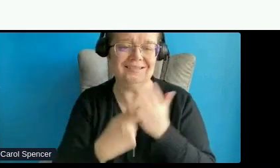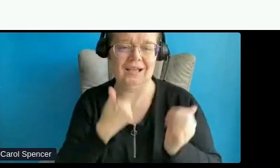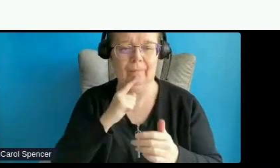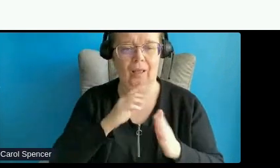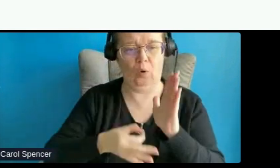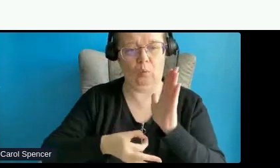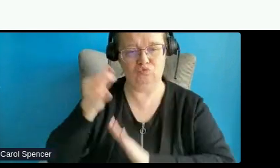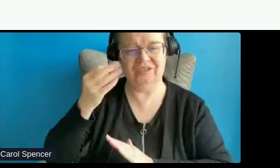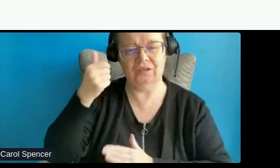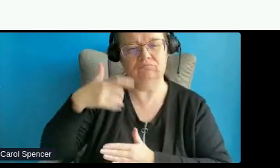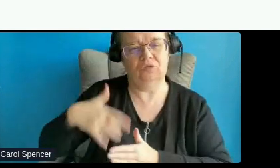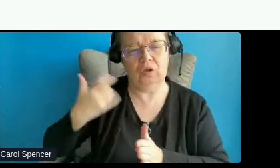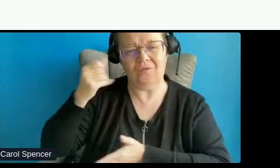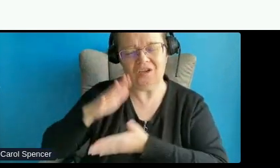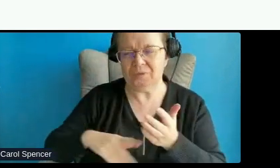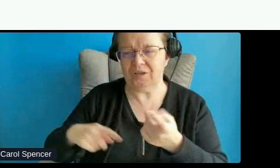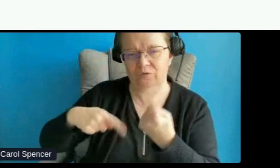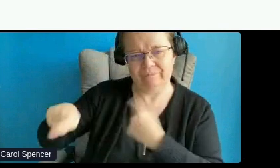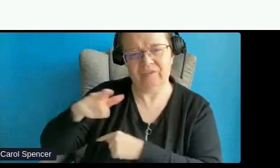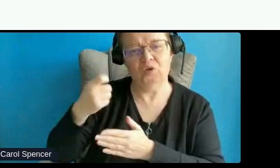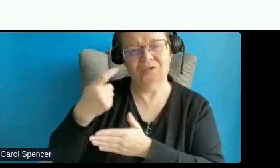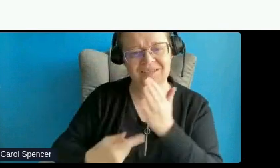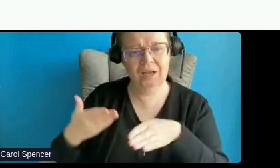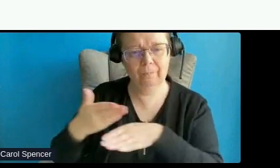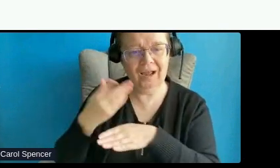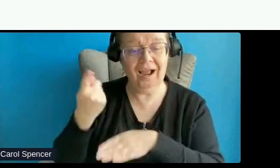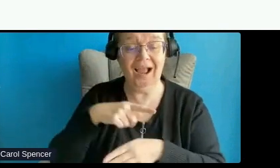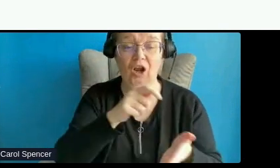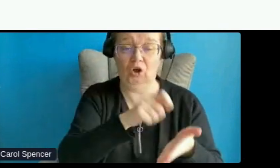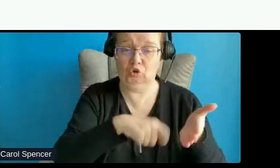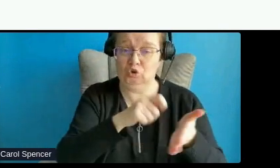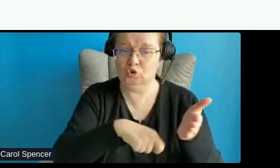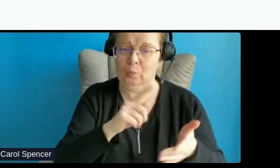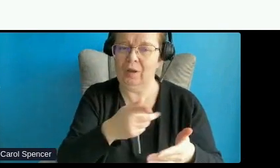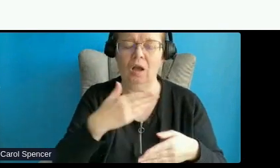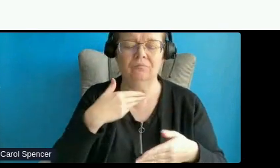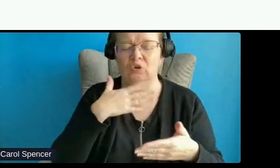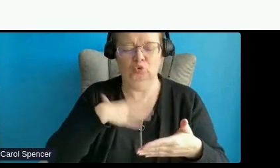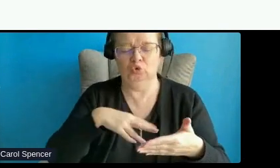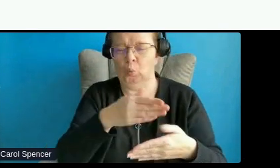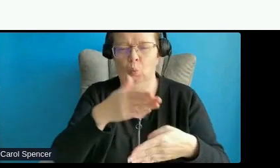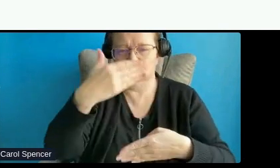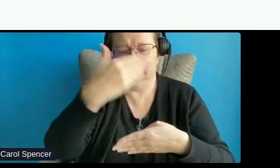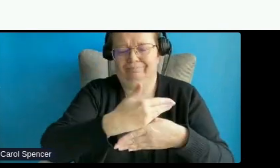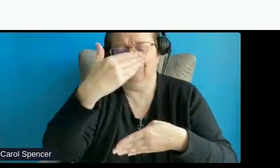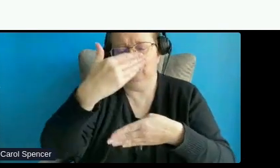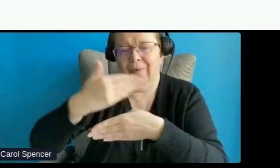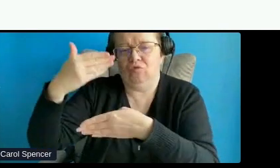improve the life experiences of disabled employees and consumers by removing barriers to inclusion.